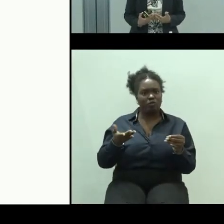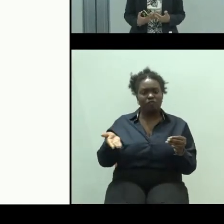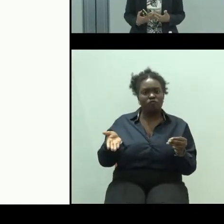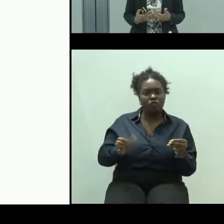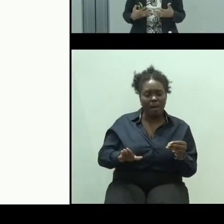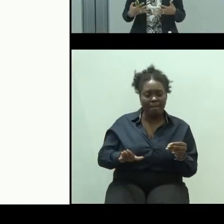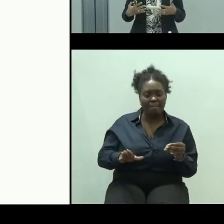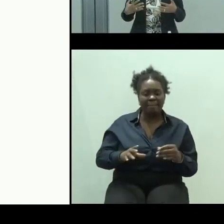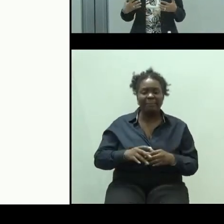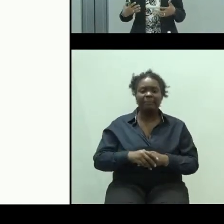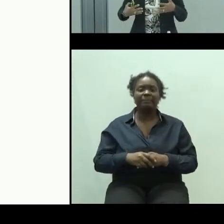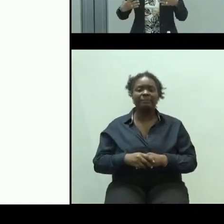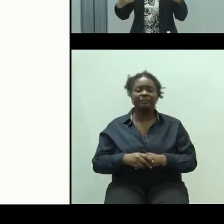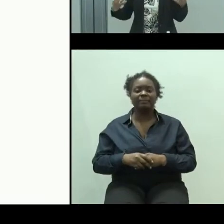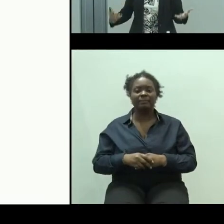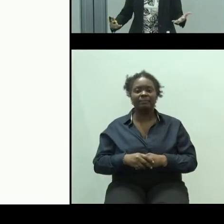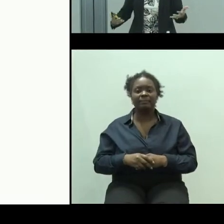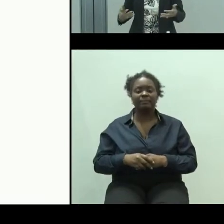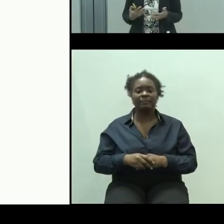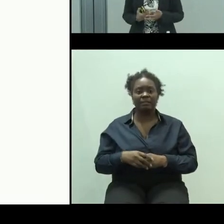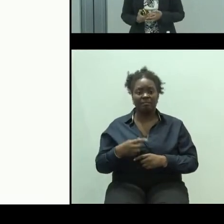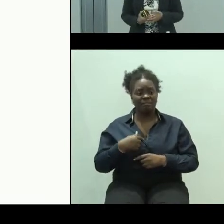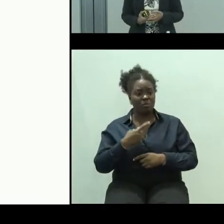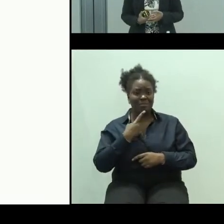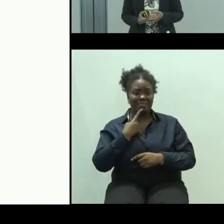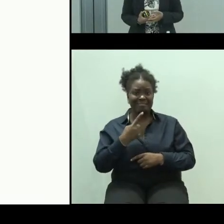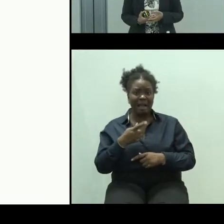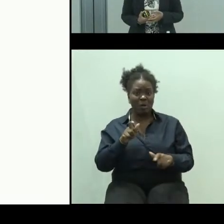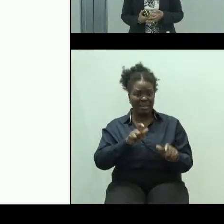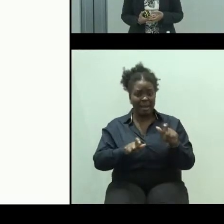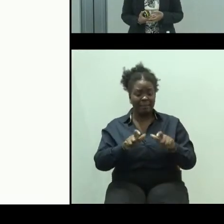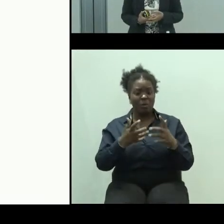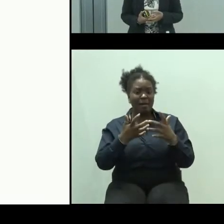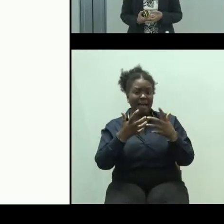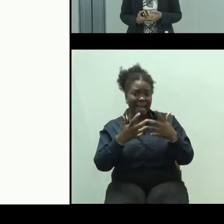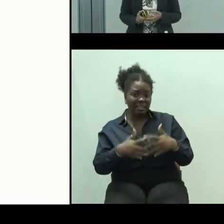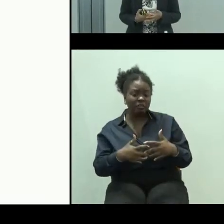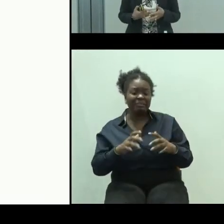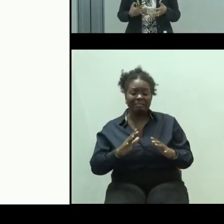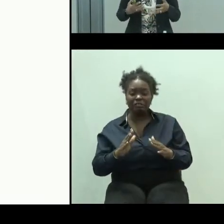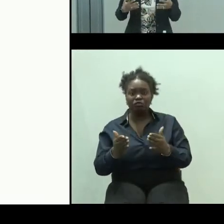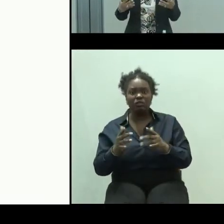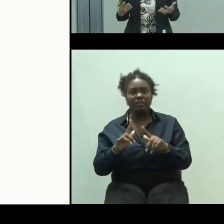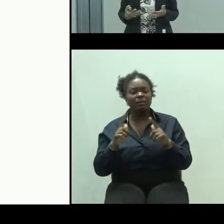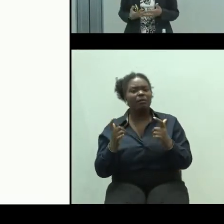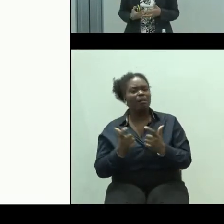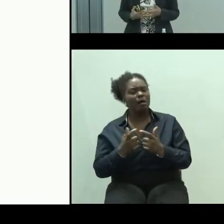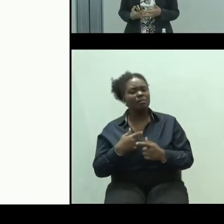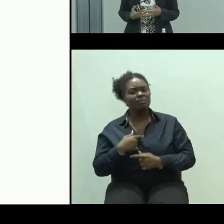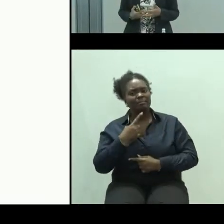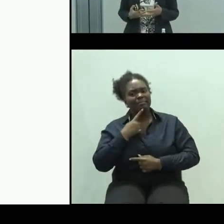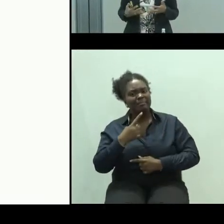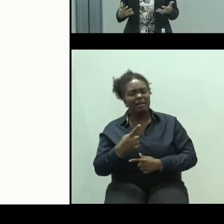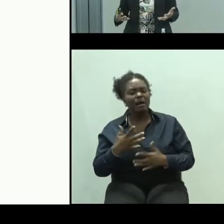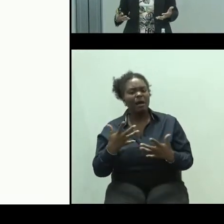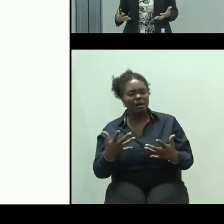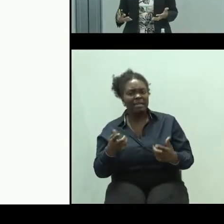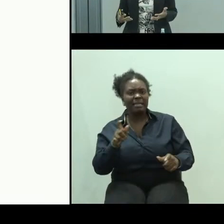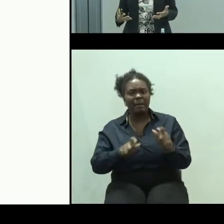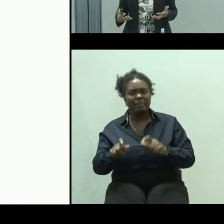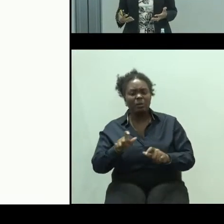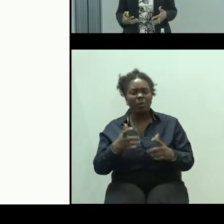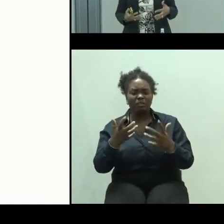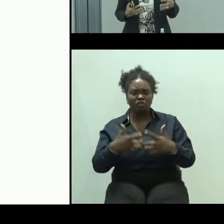training, and I often tell chemical engineers when I'm teaching them in our introductory class that chemical engineering is about